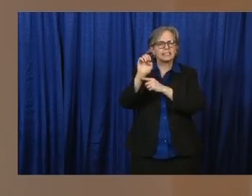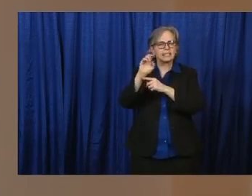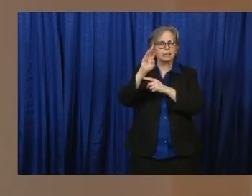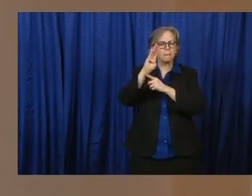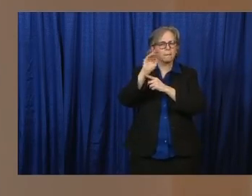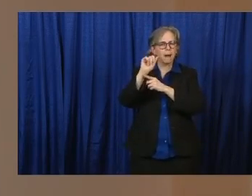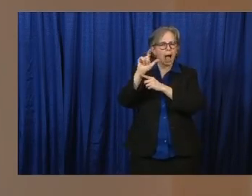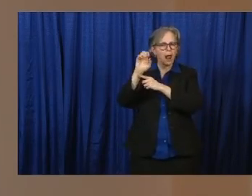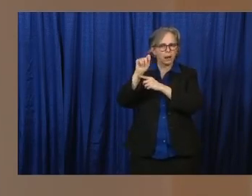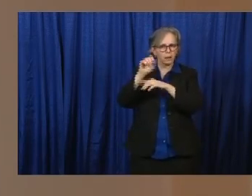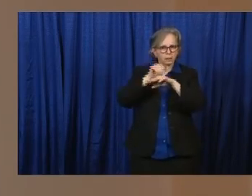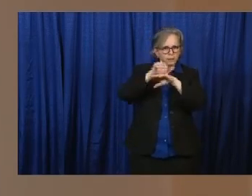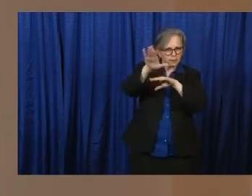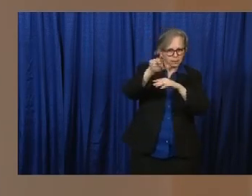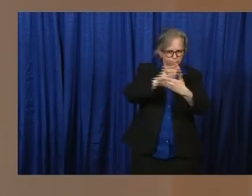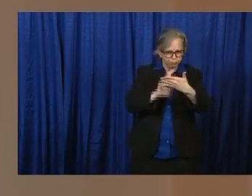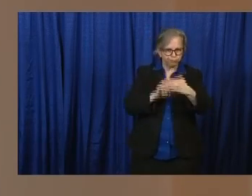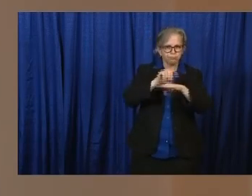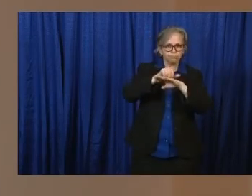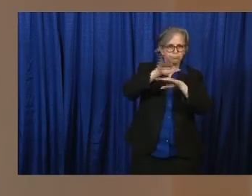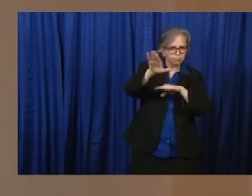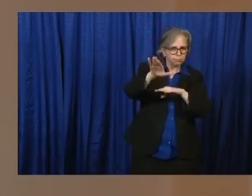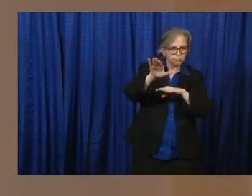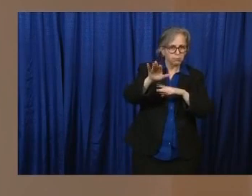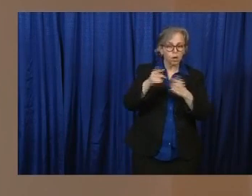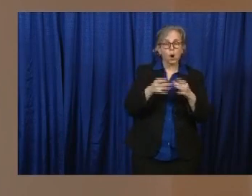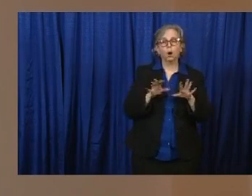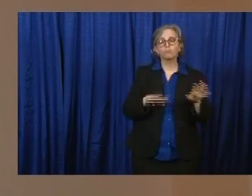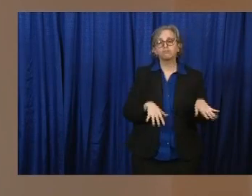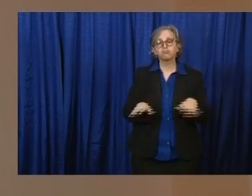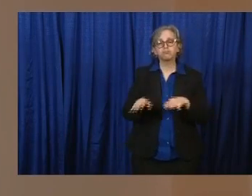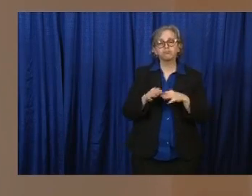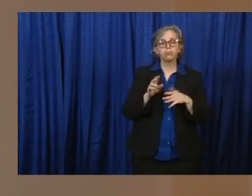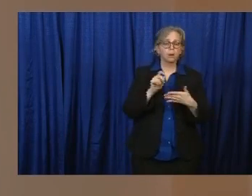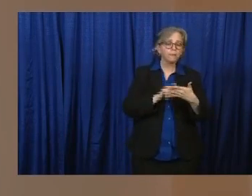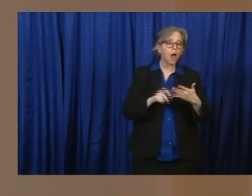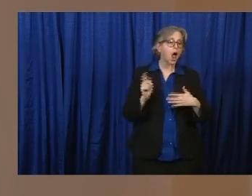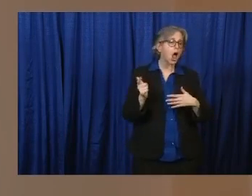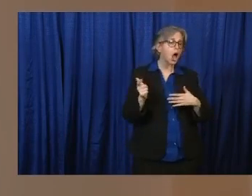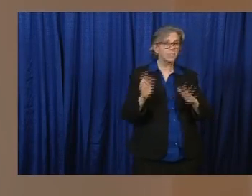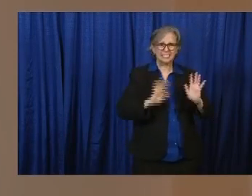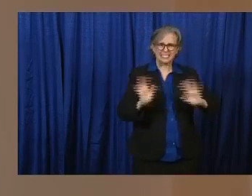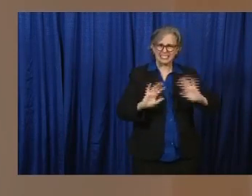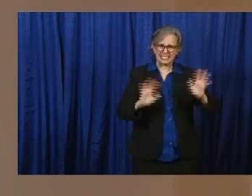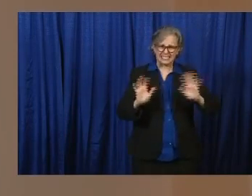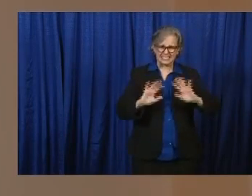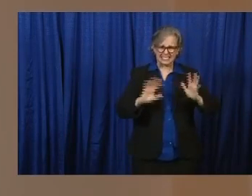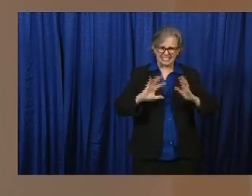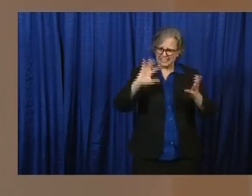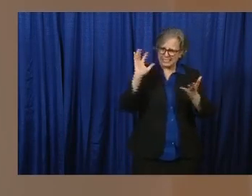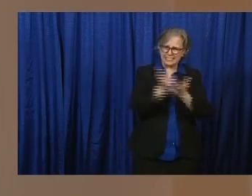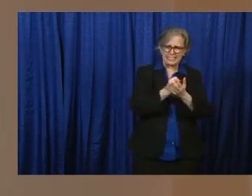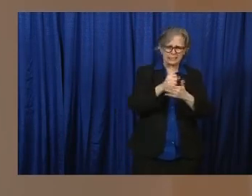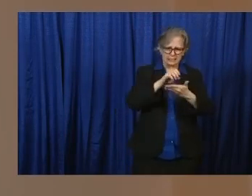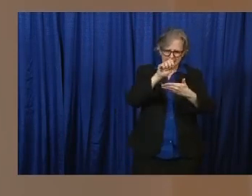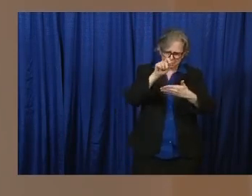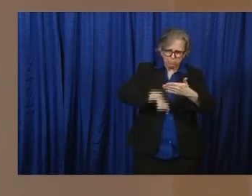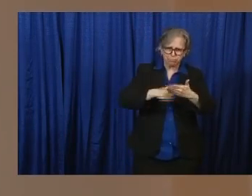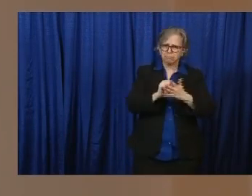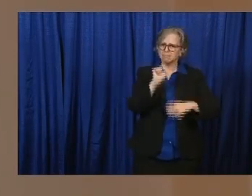time we announce this, people get reminded to do that. So call, get your absentee ballot so that you can